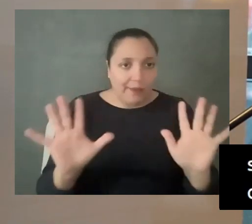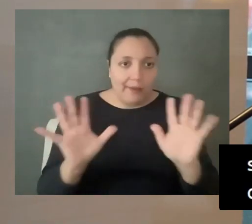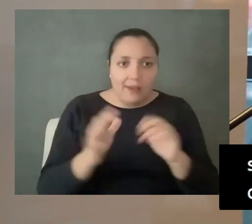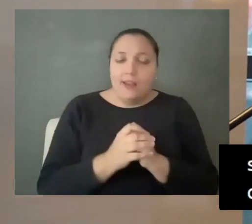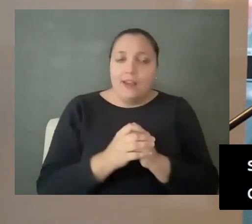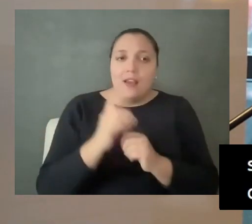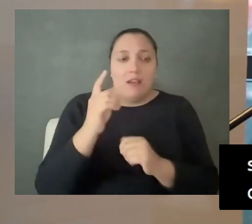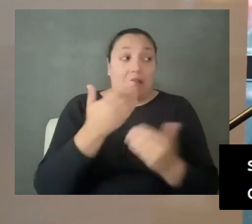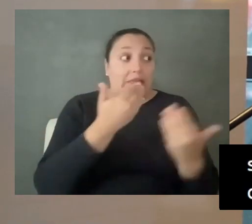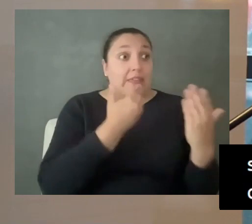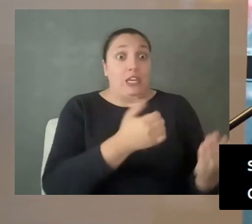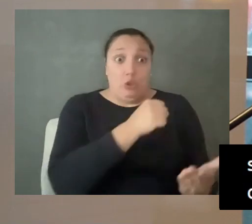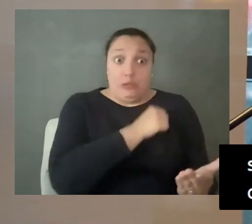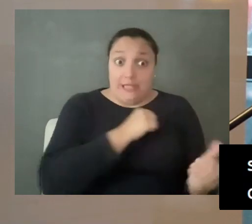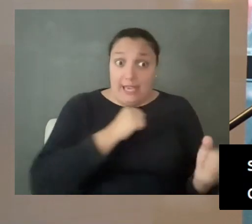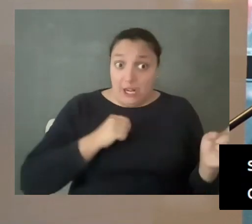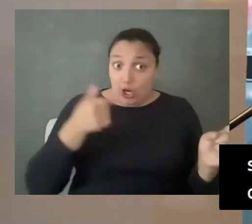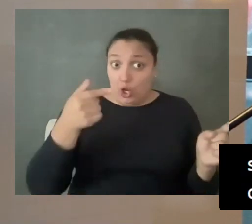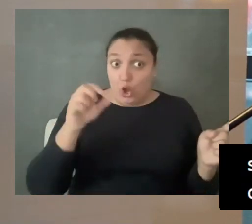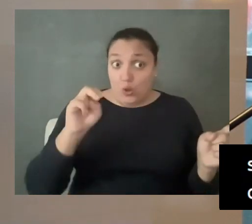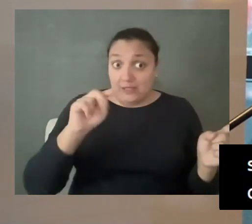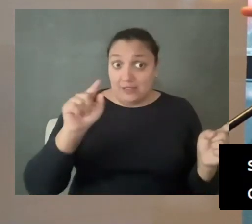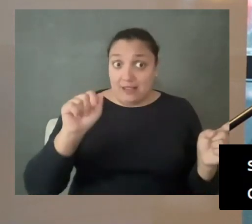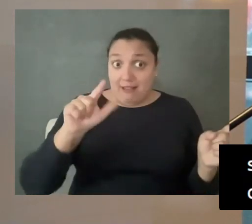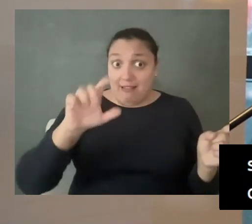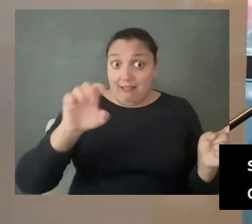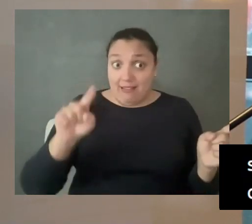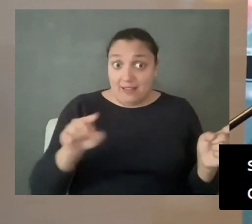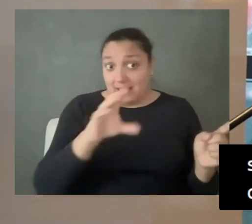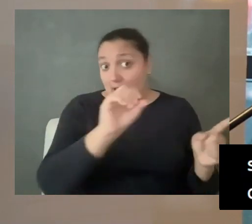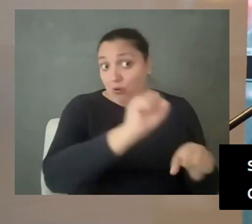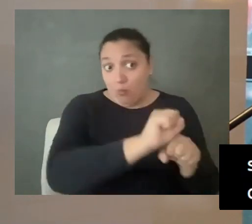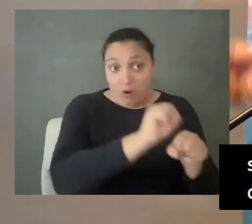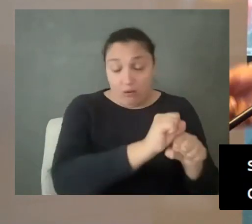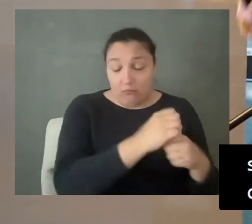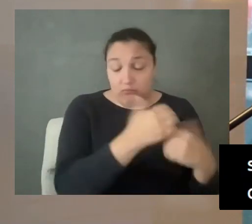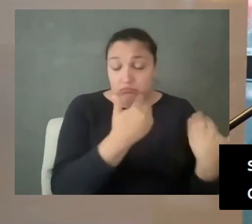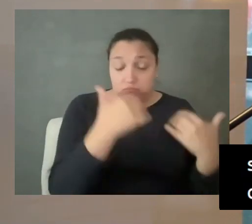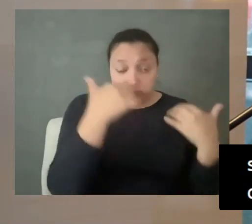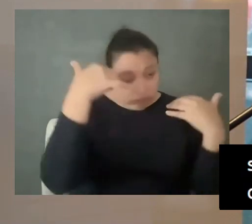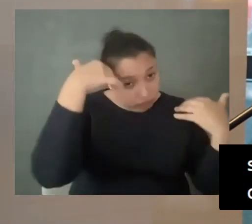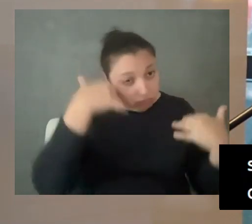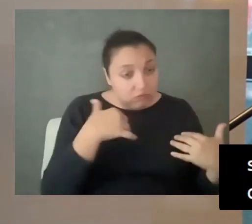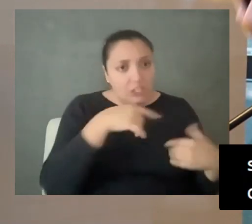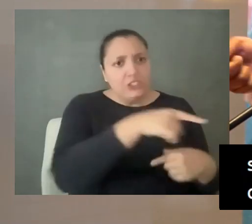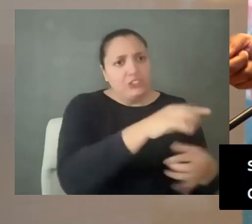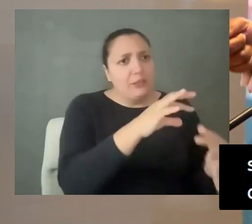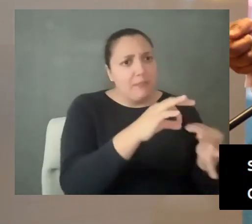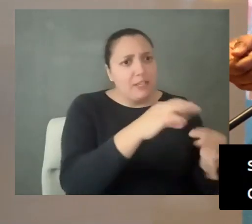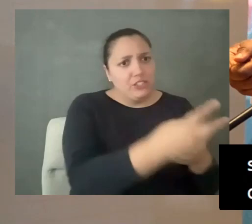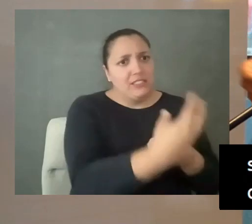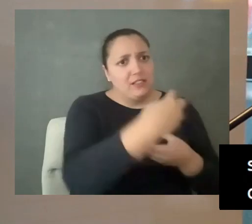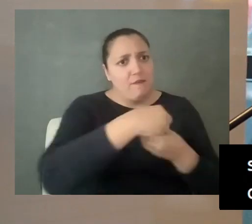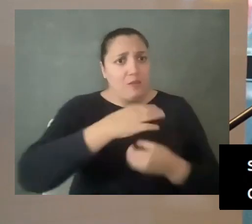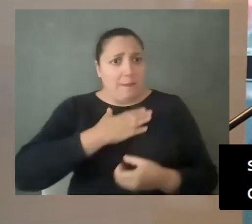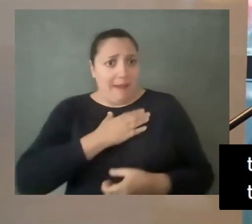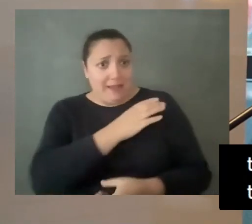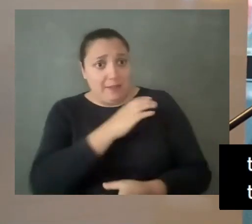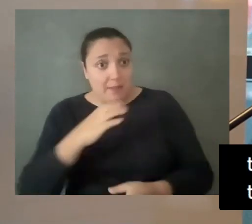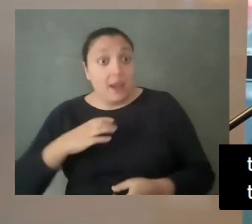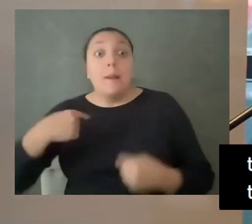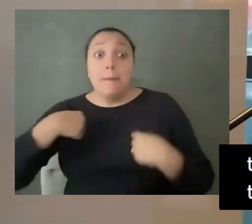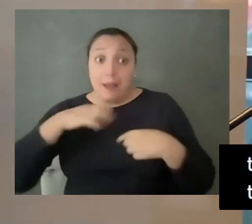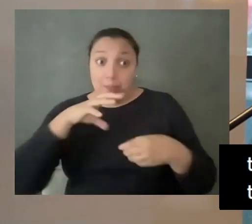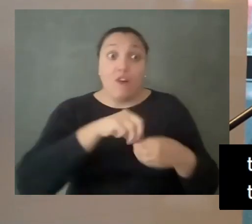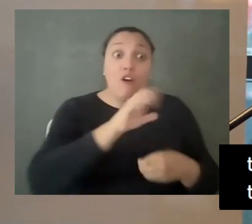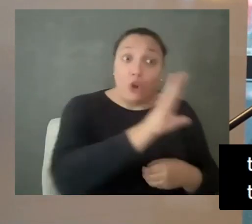Gonzalez for acknowledging me, but for her hard work, and she mentioned that she's on my committee, but I'm also on her committee. And so we